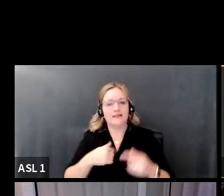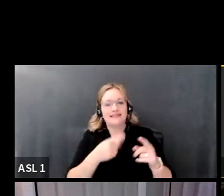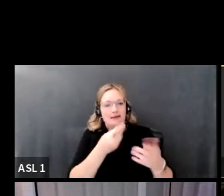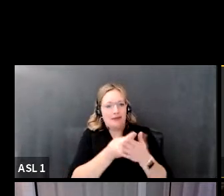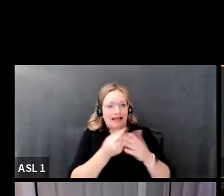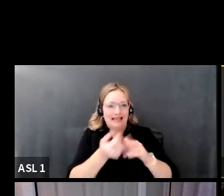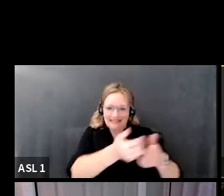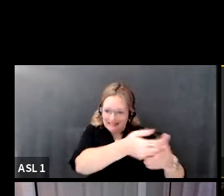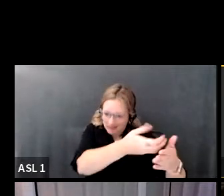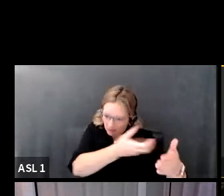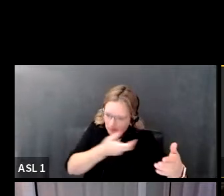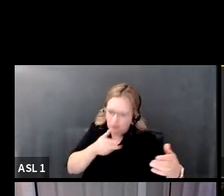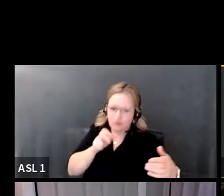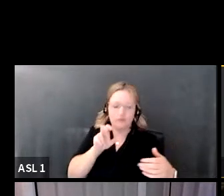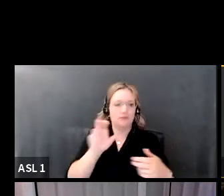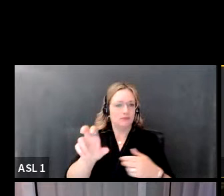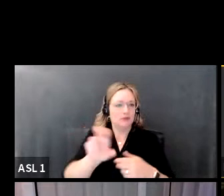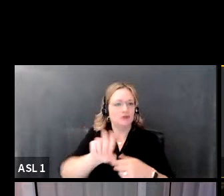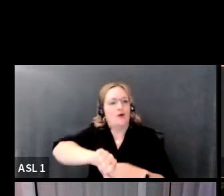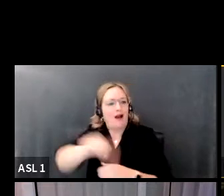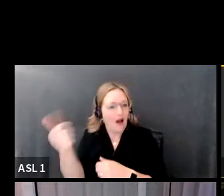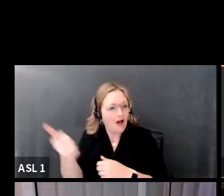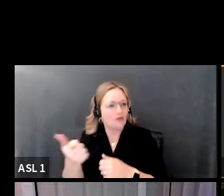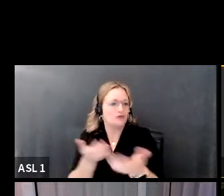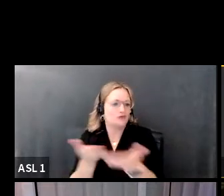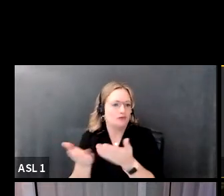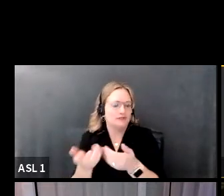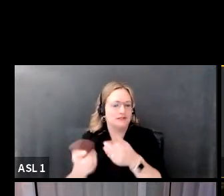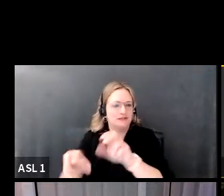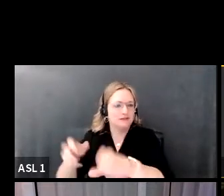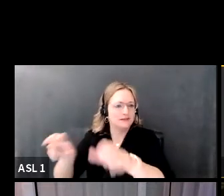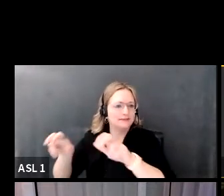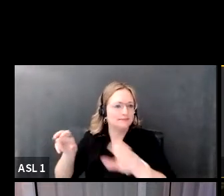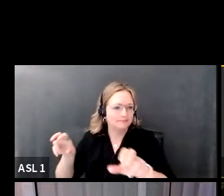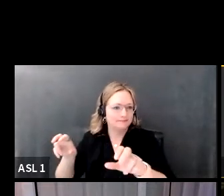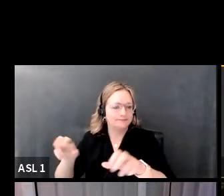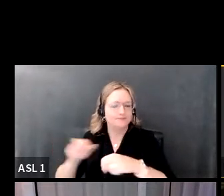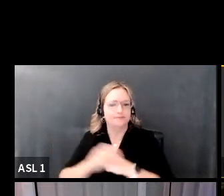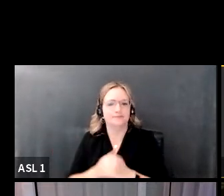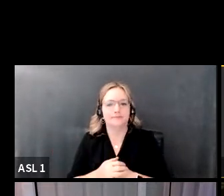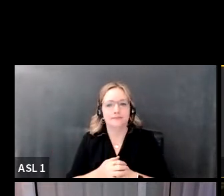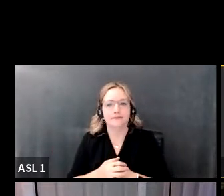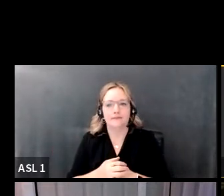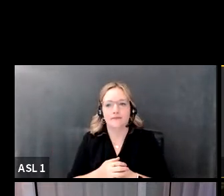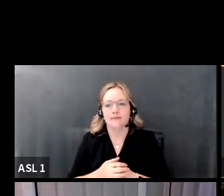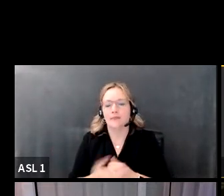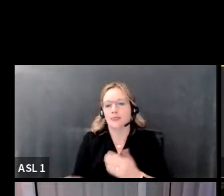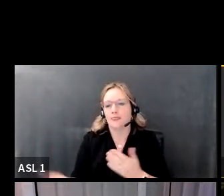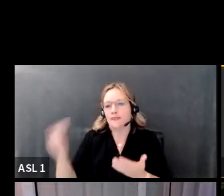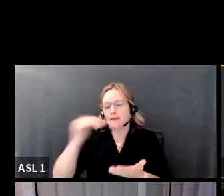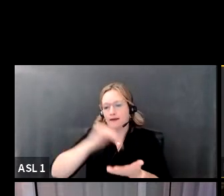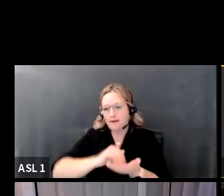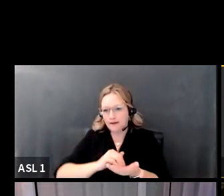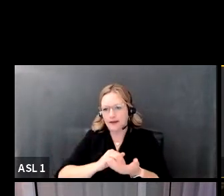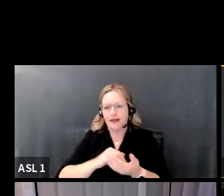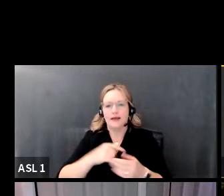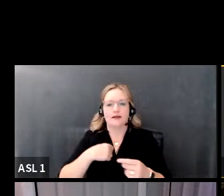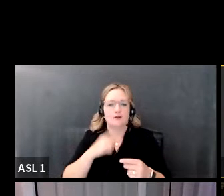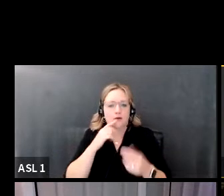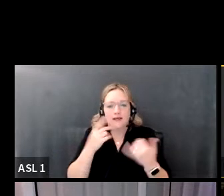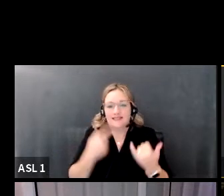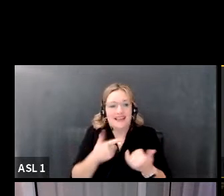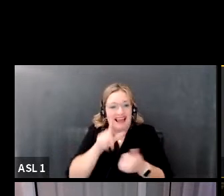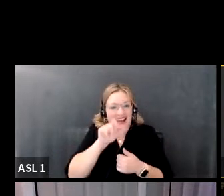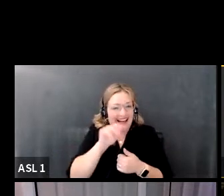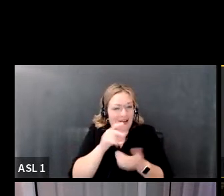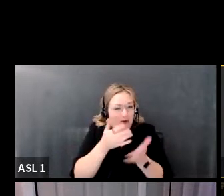altogether again all fact and evidence bears this out there is a massive amount of peer-reviewed academically rigorous literature in